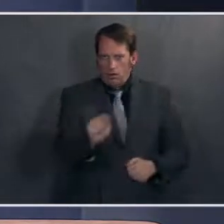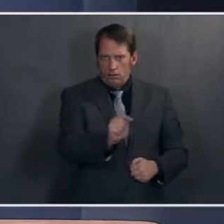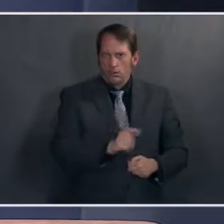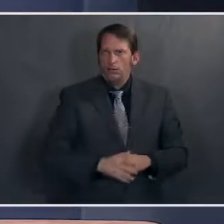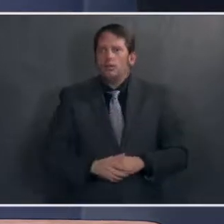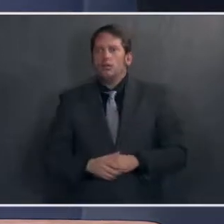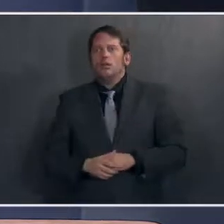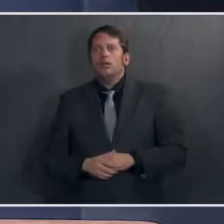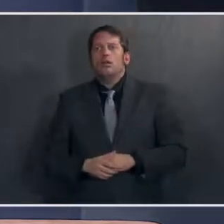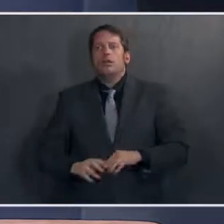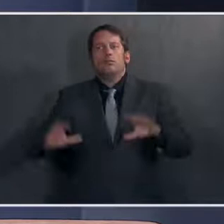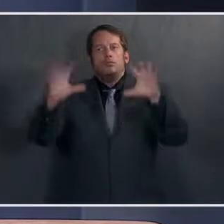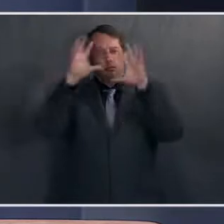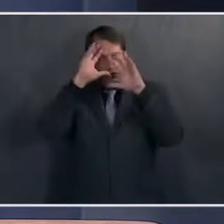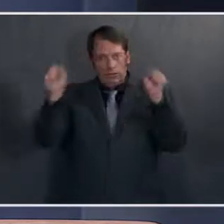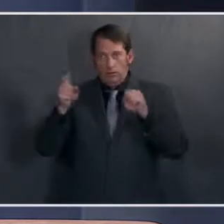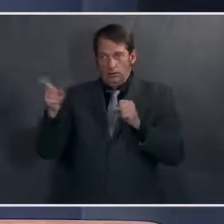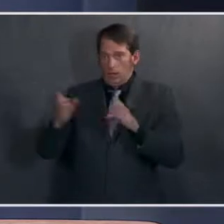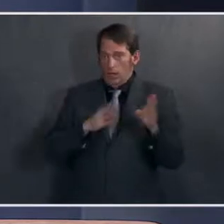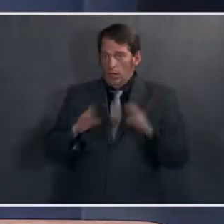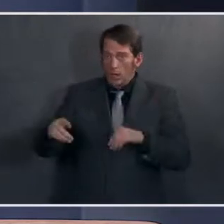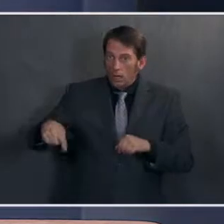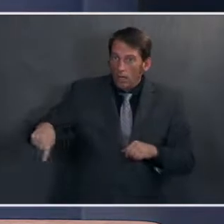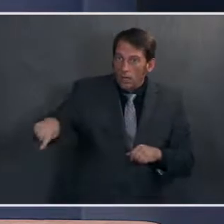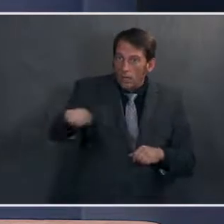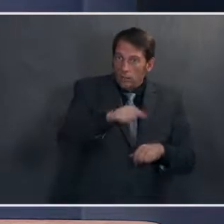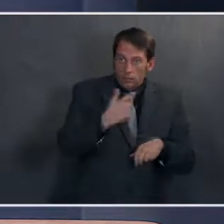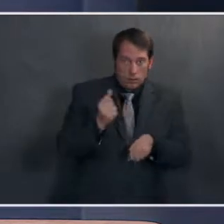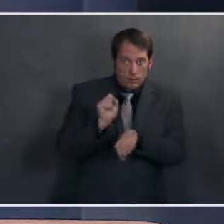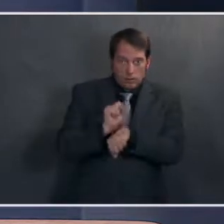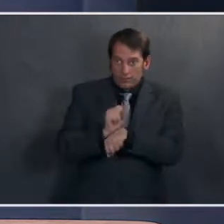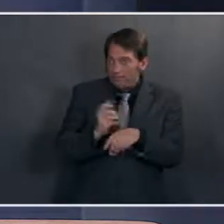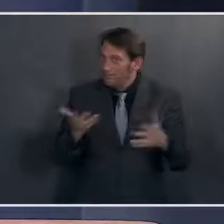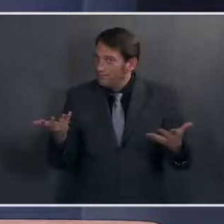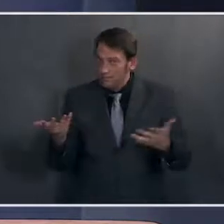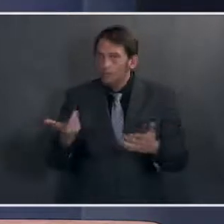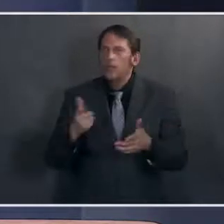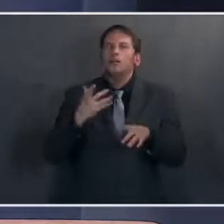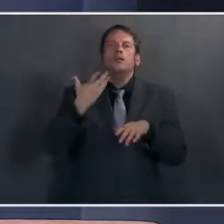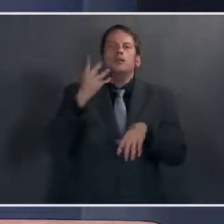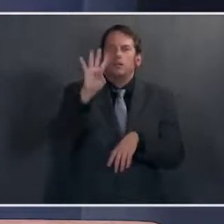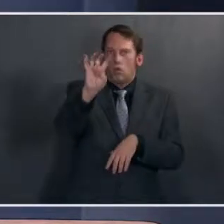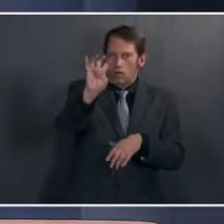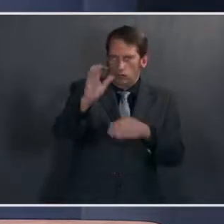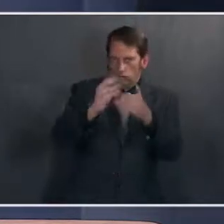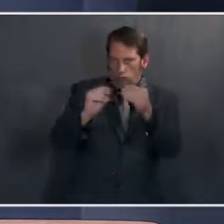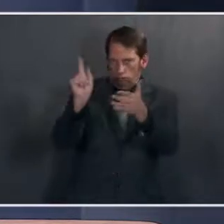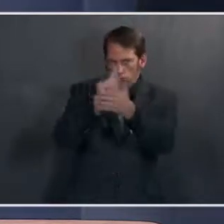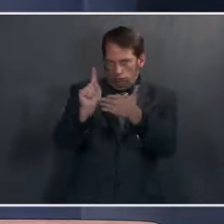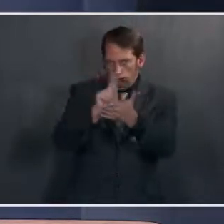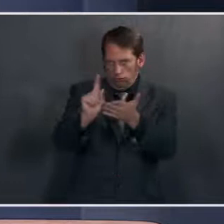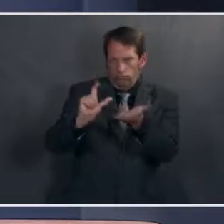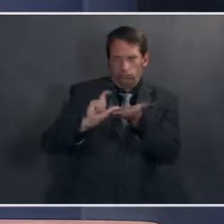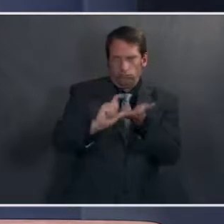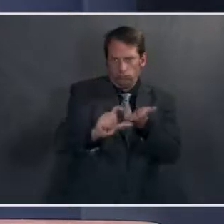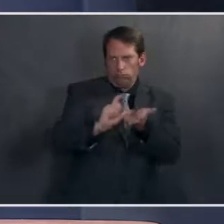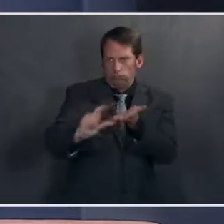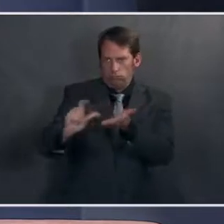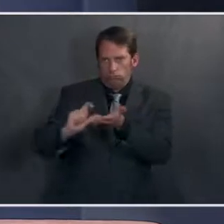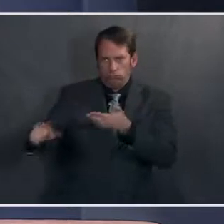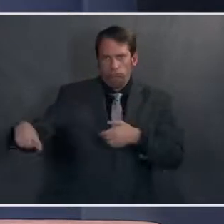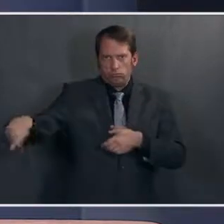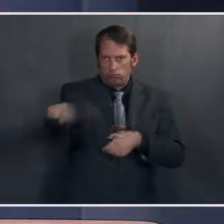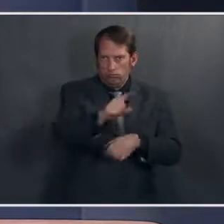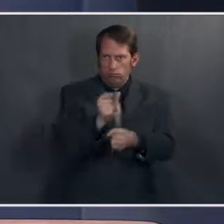a $400 weekly supplement and the certainty that it would last through the worst of the pandemic. Their plan would give